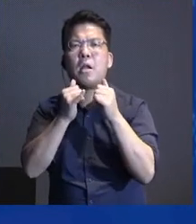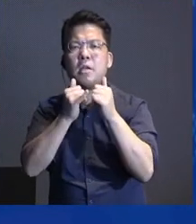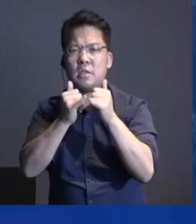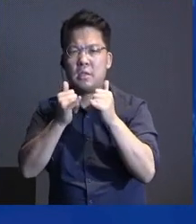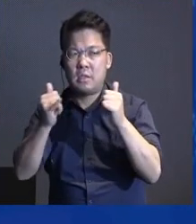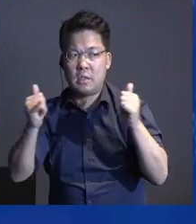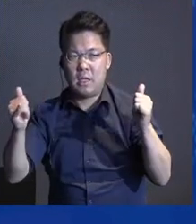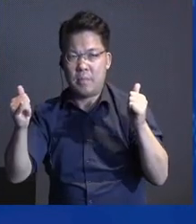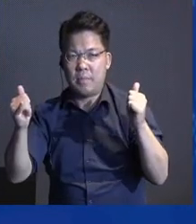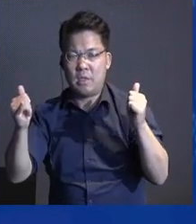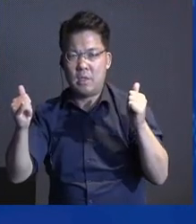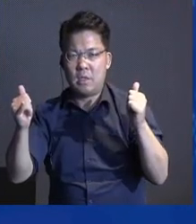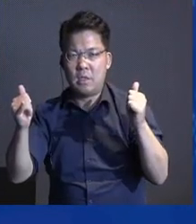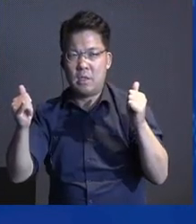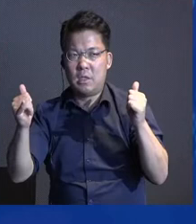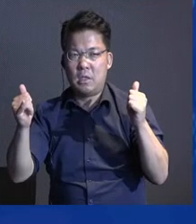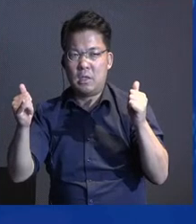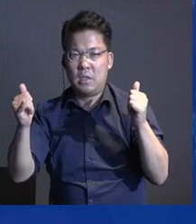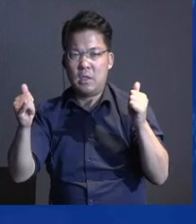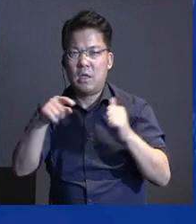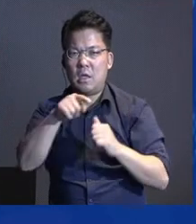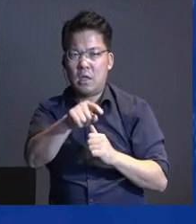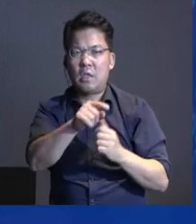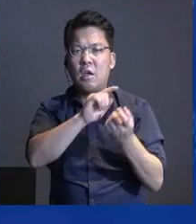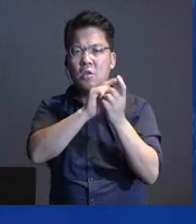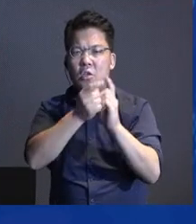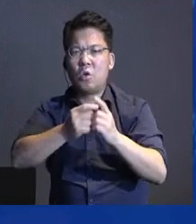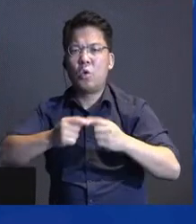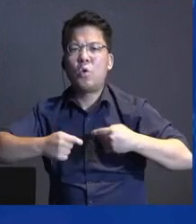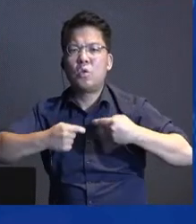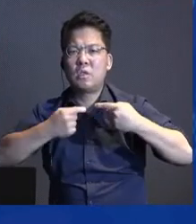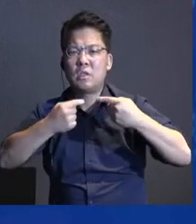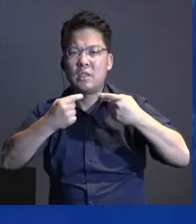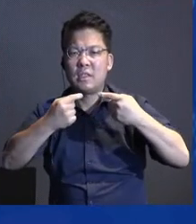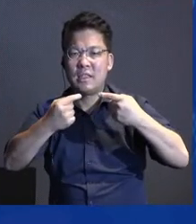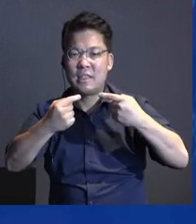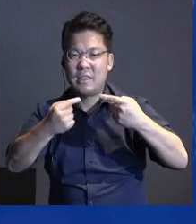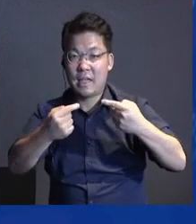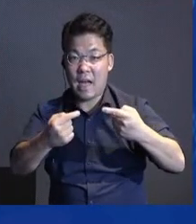to join and maybe for the first time just sit there and listen for a while and